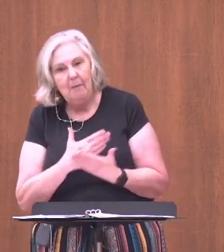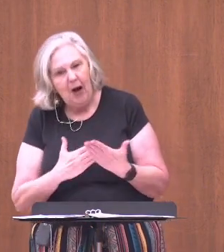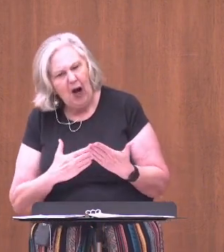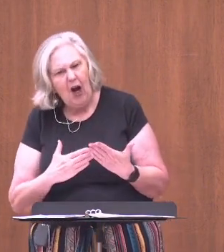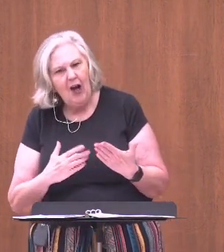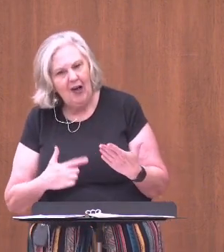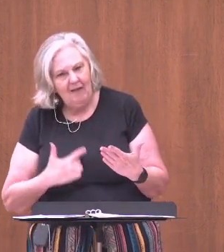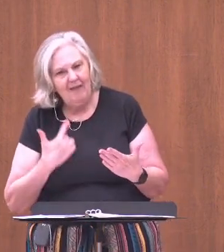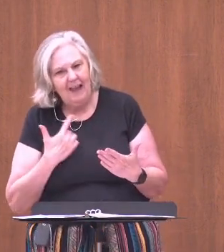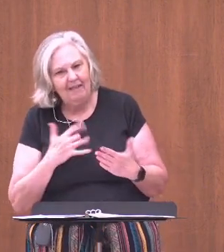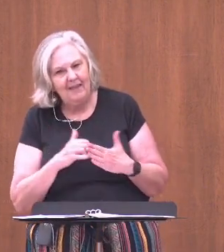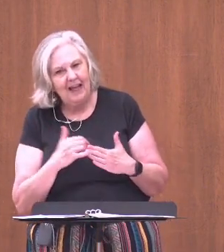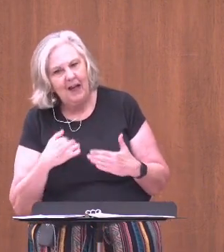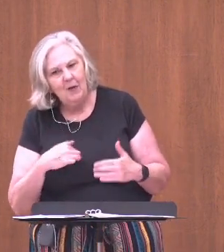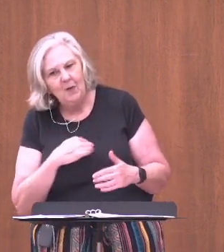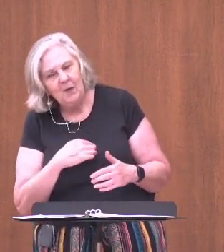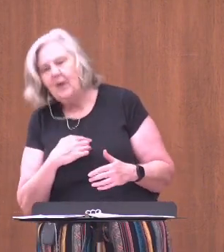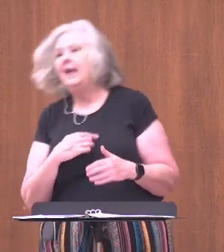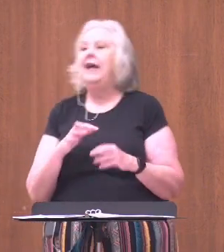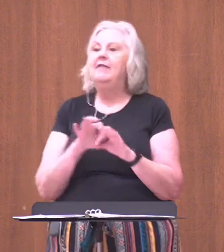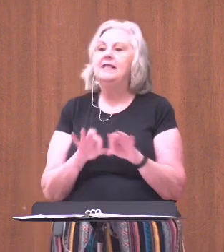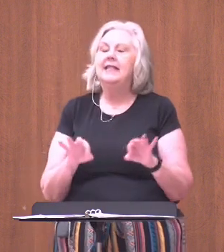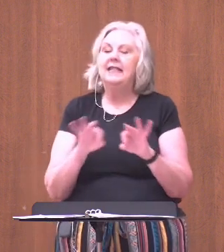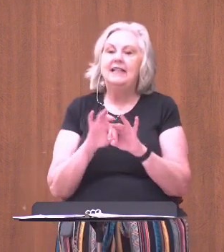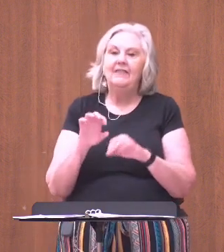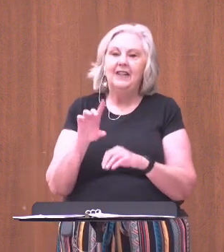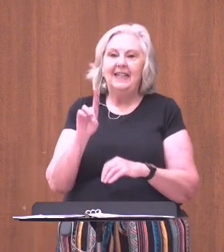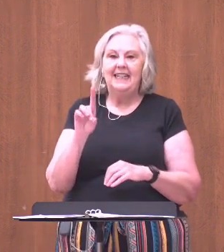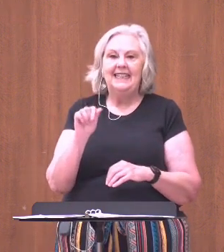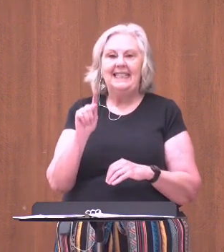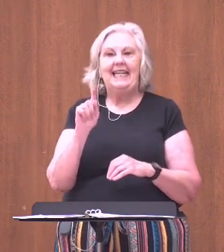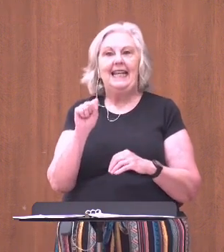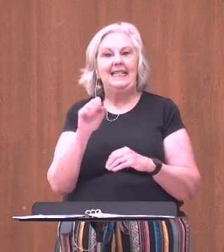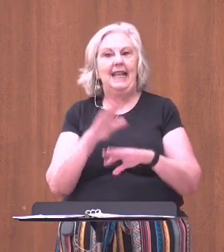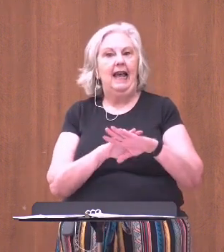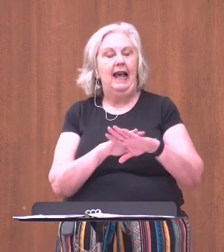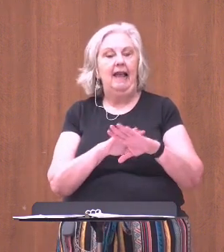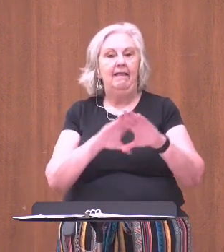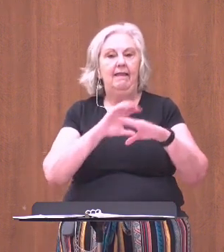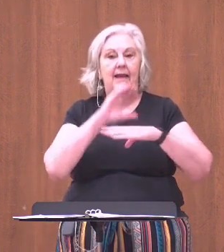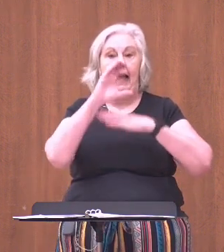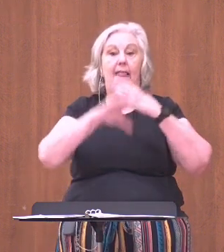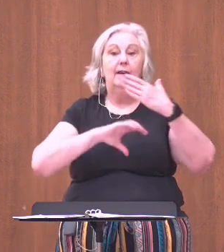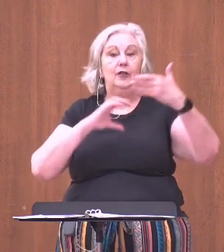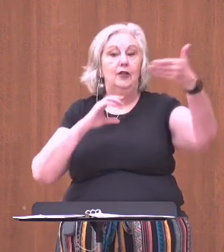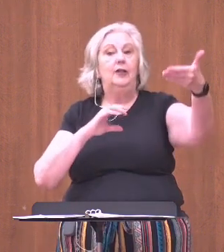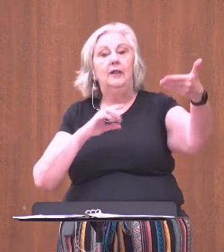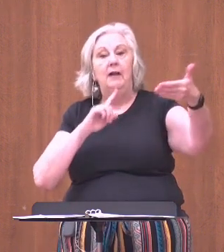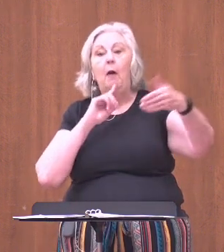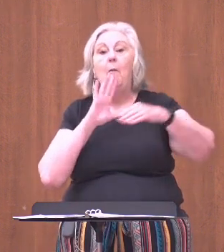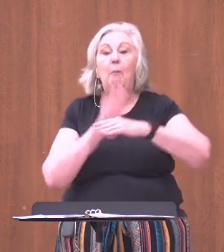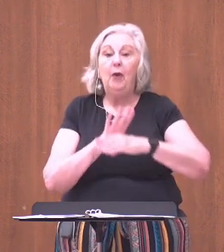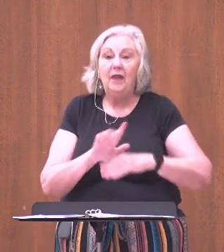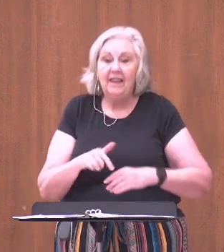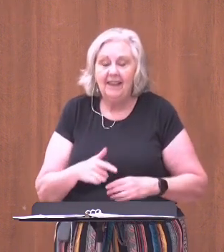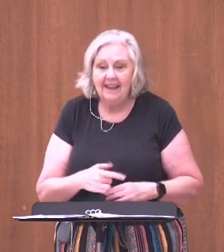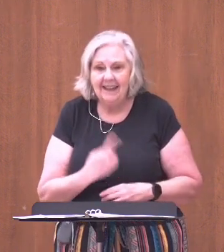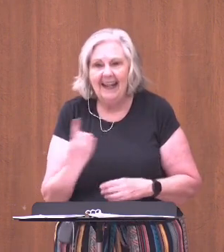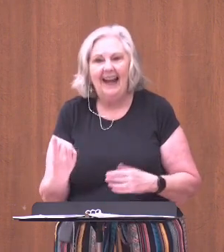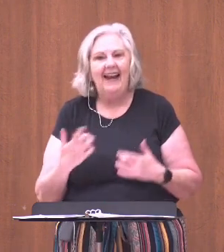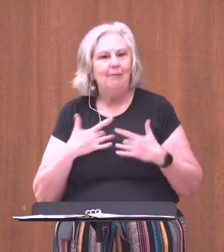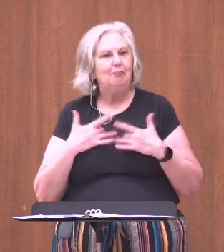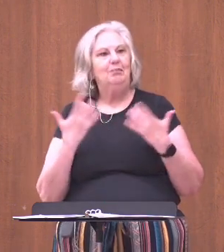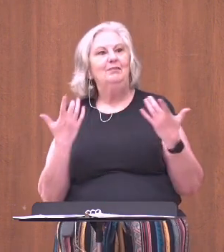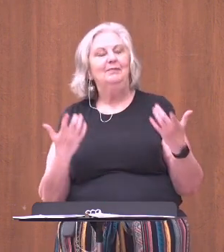rhythm of life that we mark significant dates on the calendar. Often these are dates like birthdays that we celebrate,